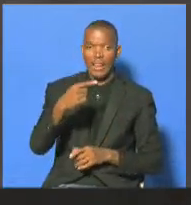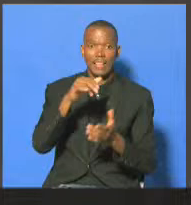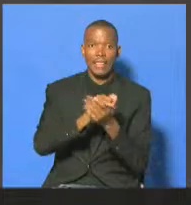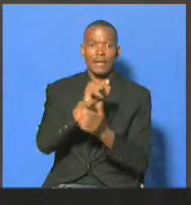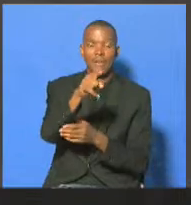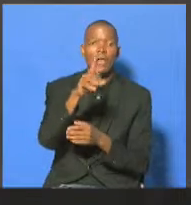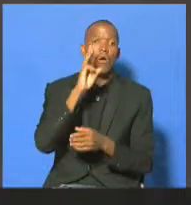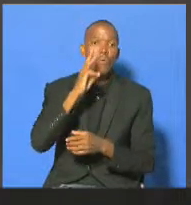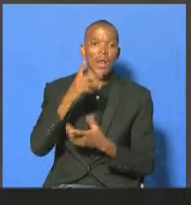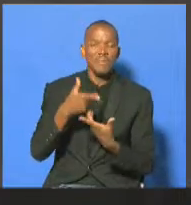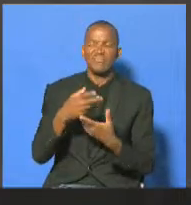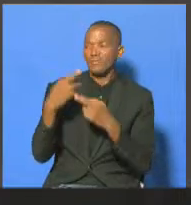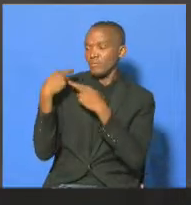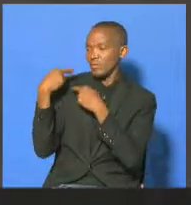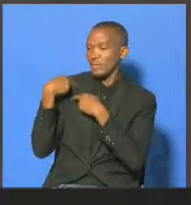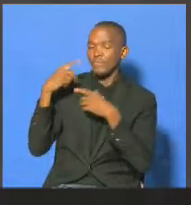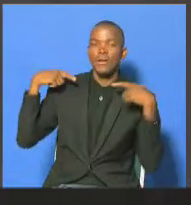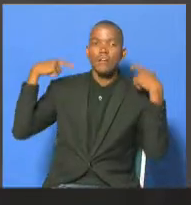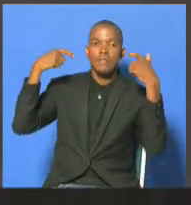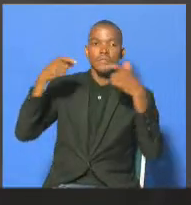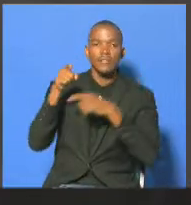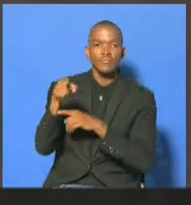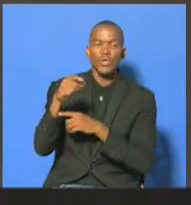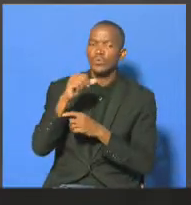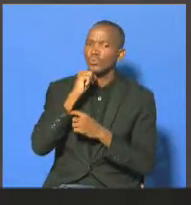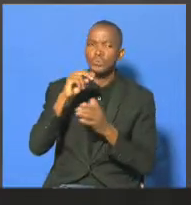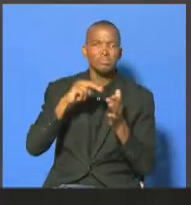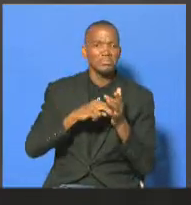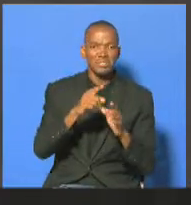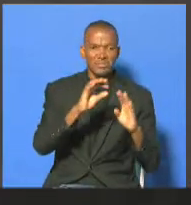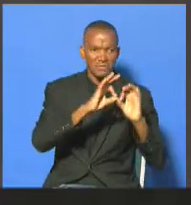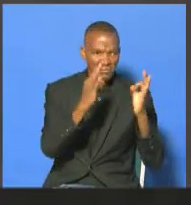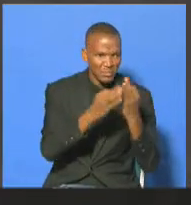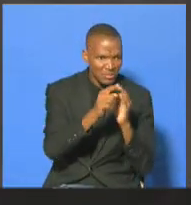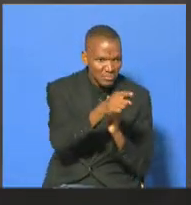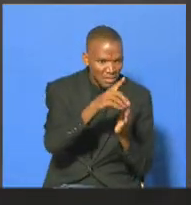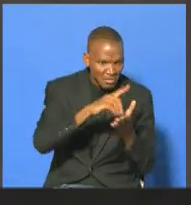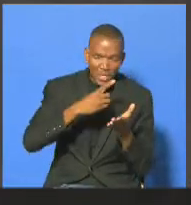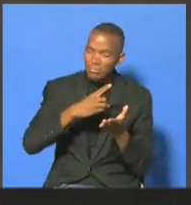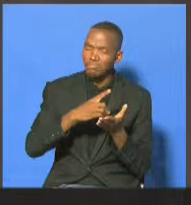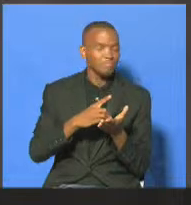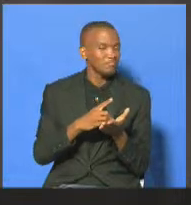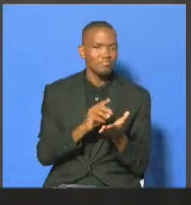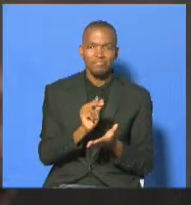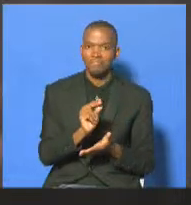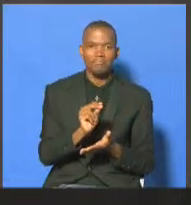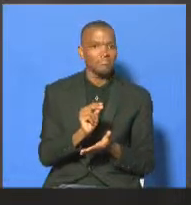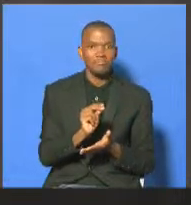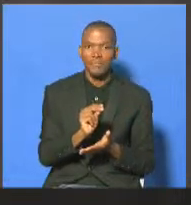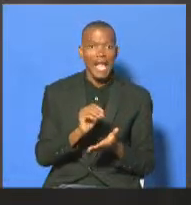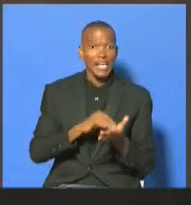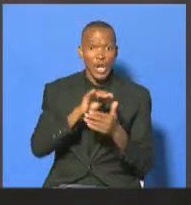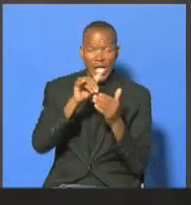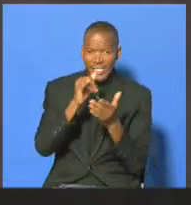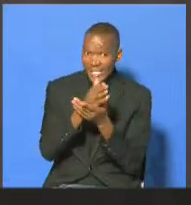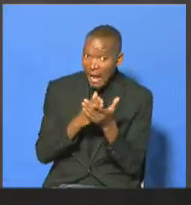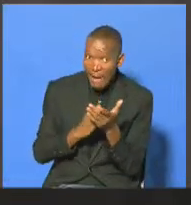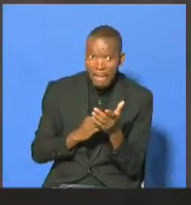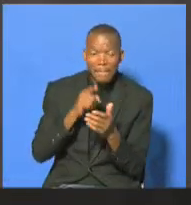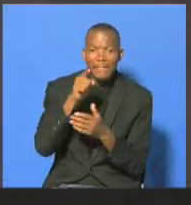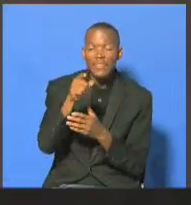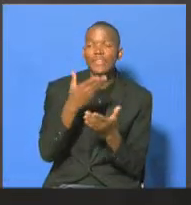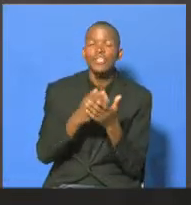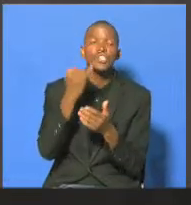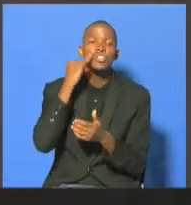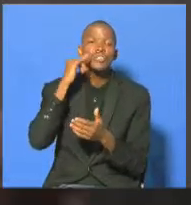be le ditshenyegelo tsa puso, ga gona ga lapa lepe go tla teng le duele teng. Kgang dingwe tse dingwe tse e leng gore re tla